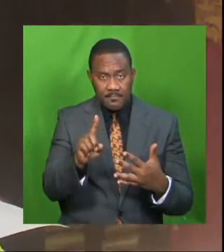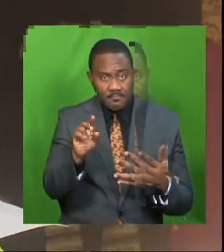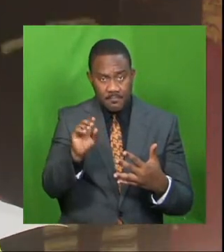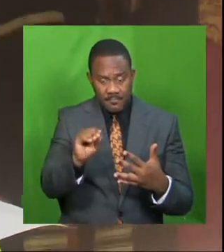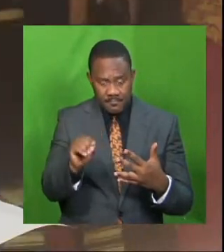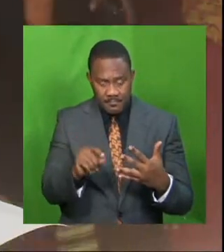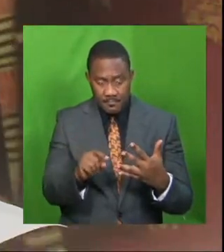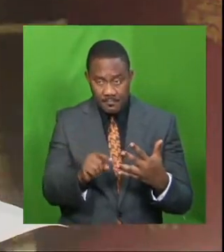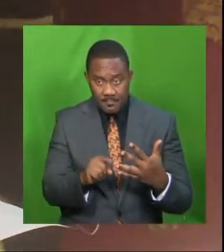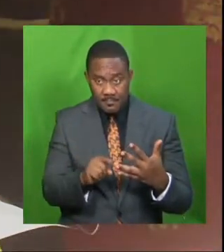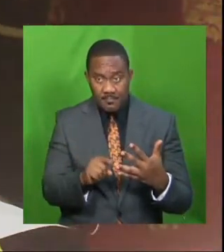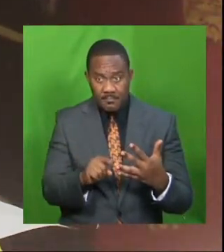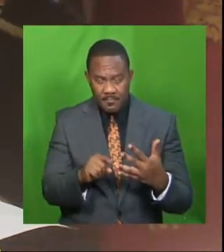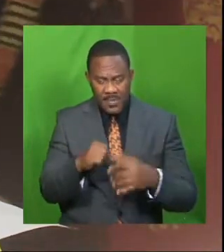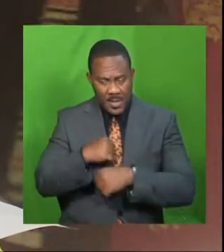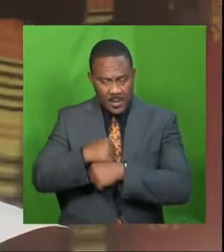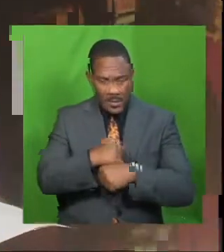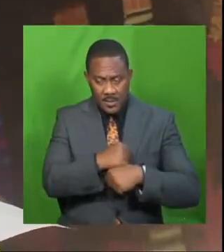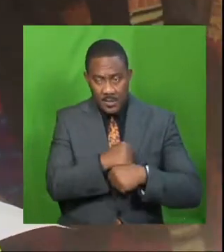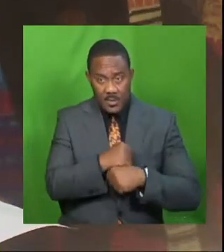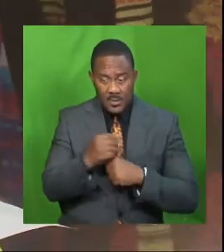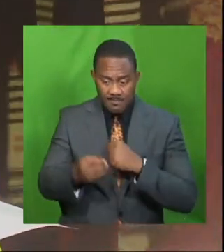and security of journalists,